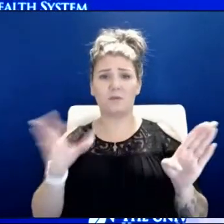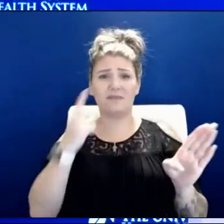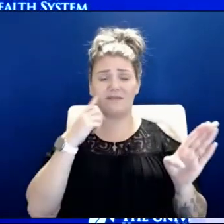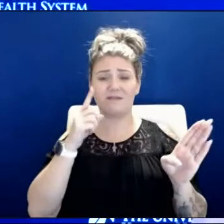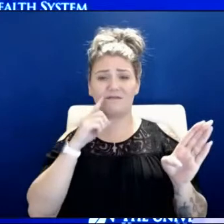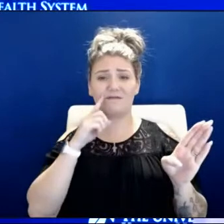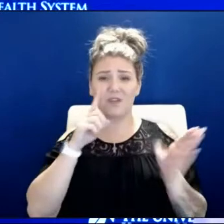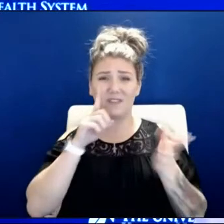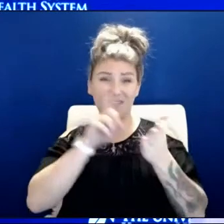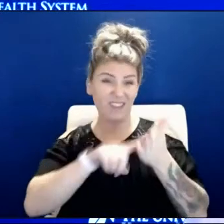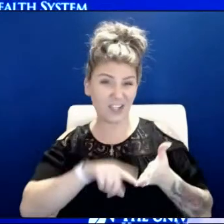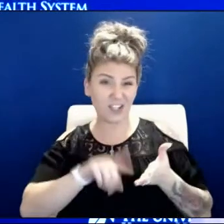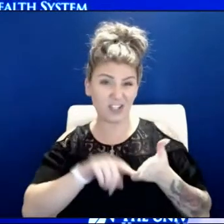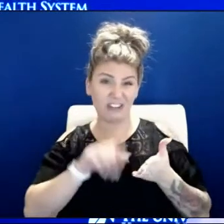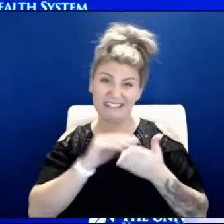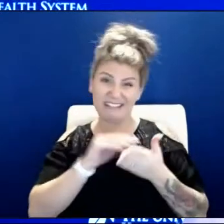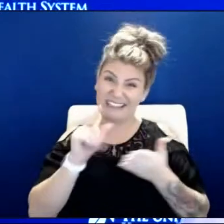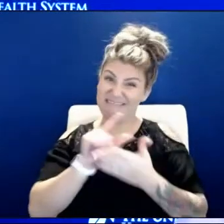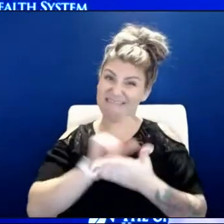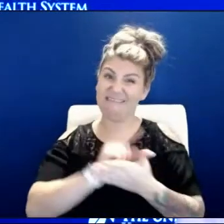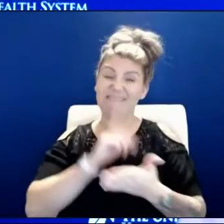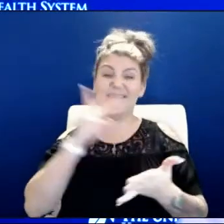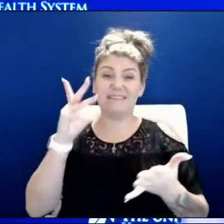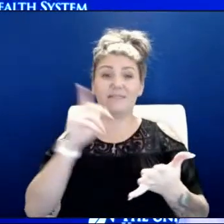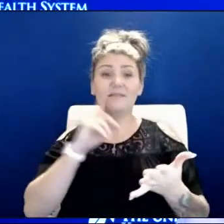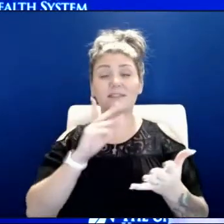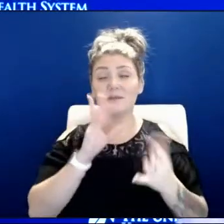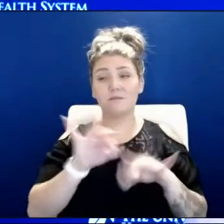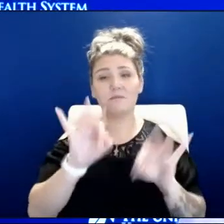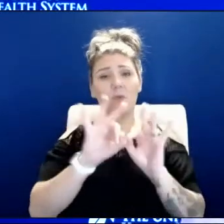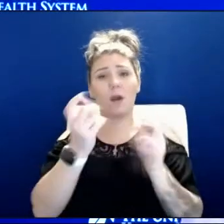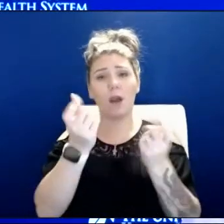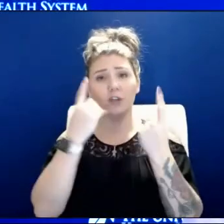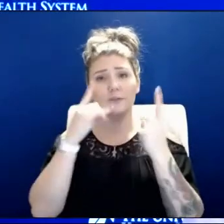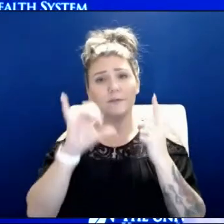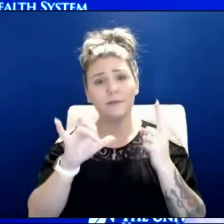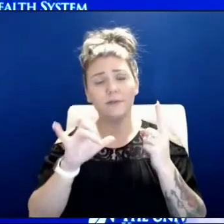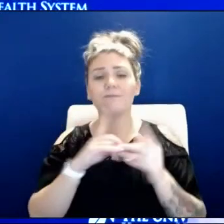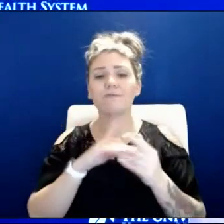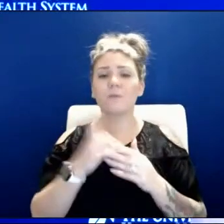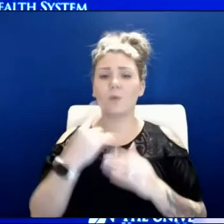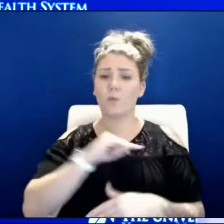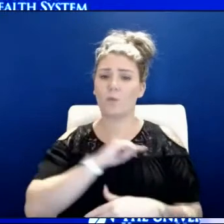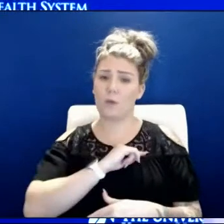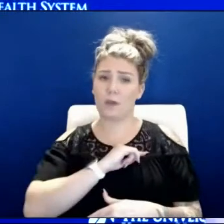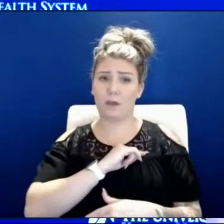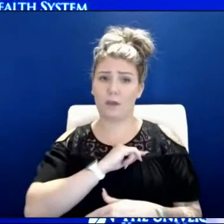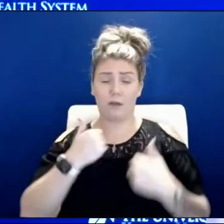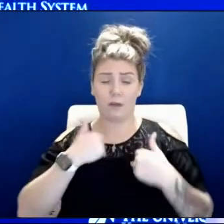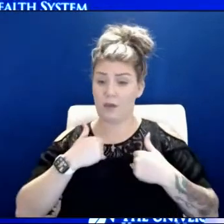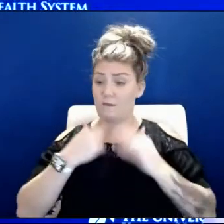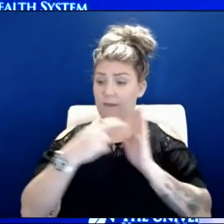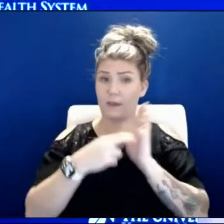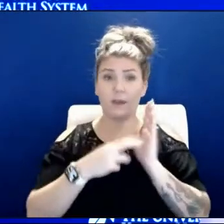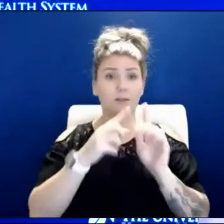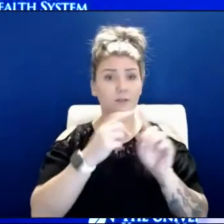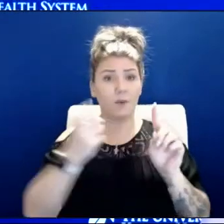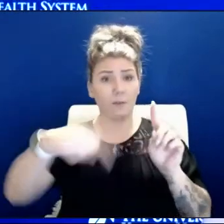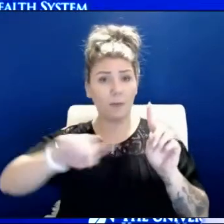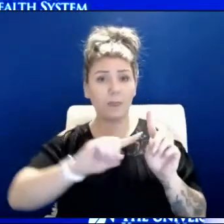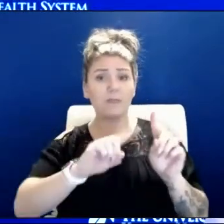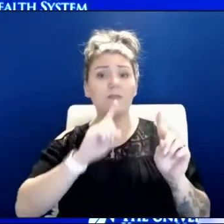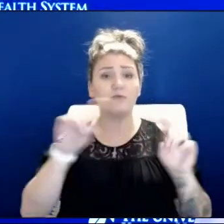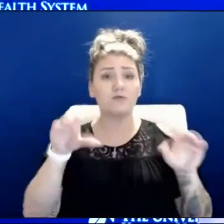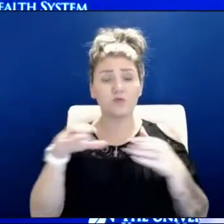and litigation. So I think it's very important to understand that. We do take our guidance from those bodies, from those not